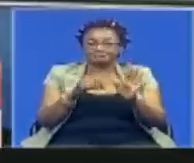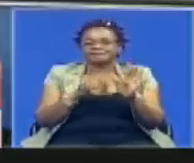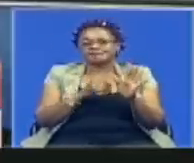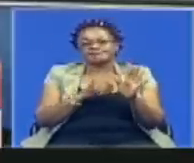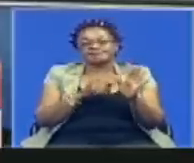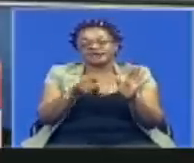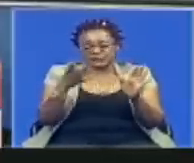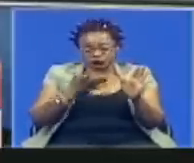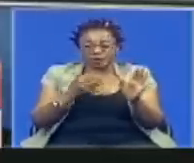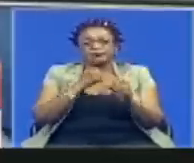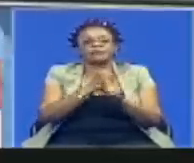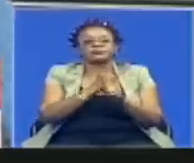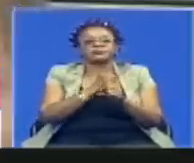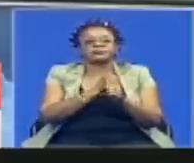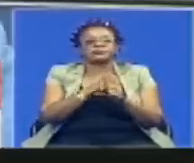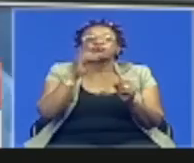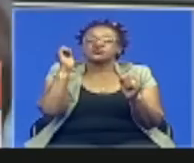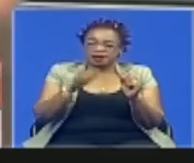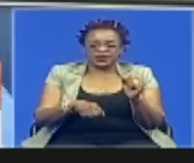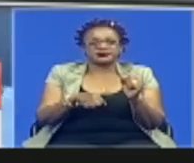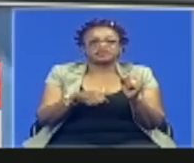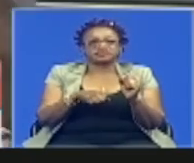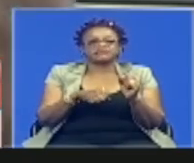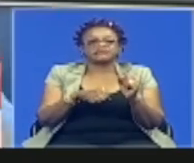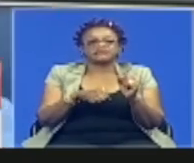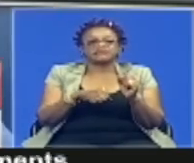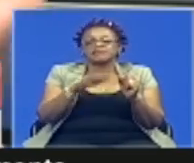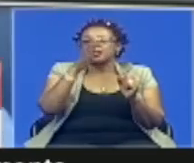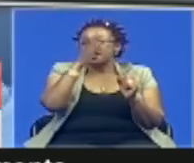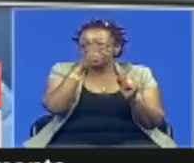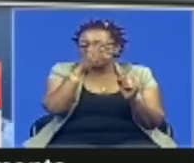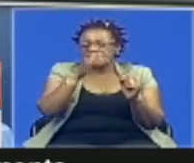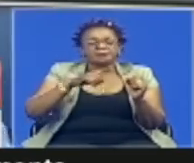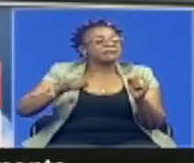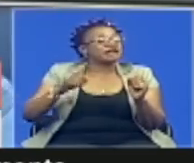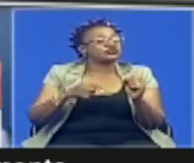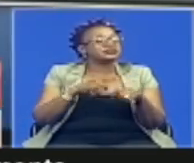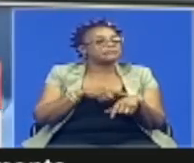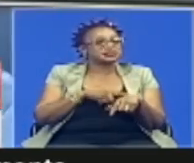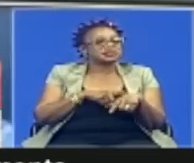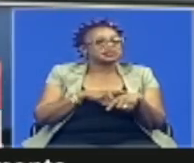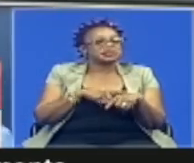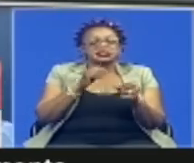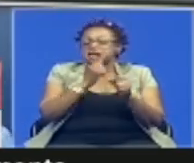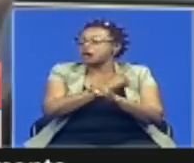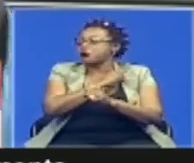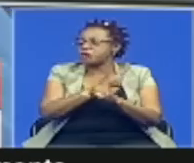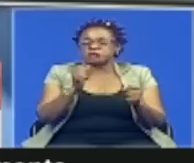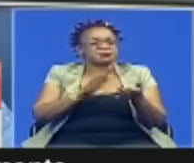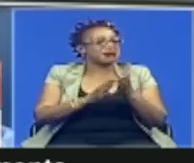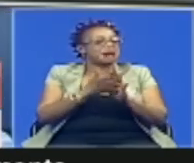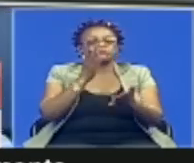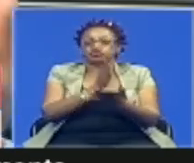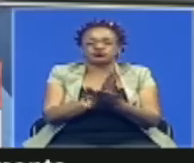That's where I am. Because you can really tell a lie a million times and it will never become a truth if the